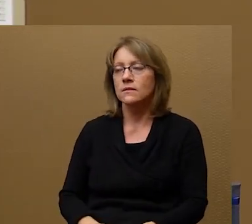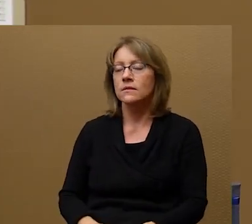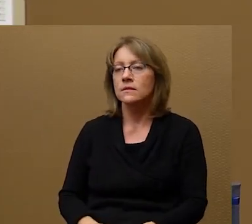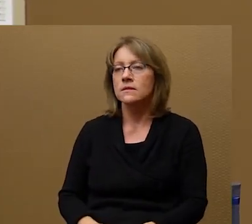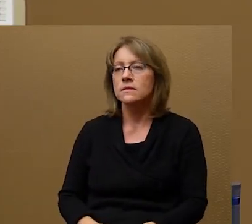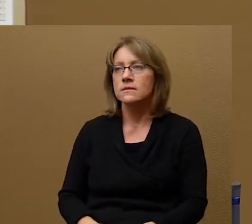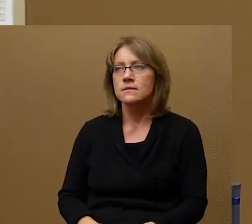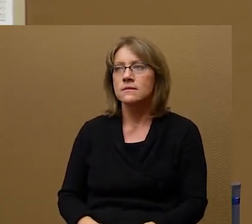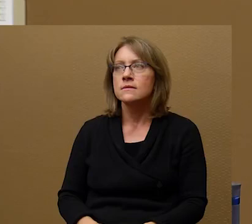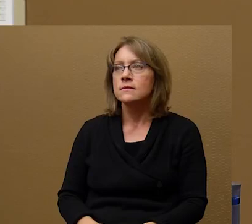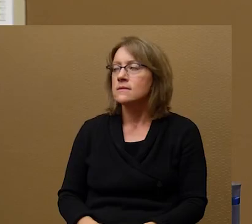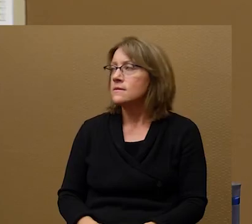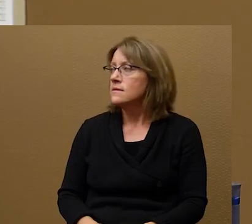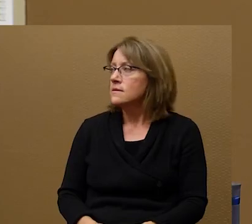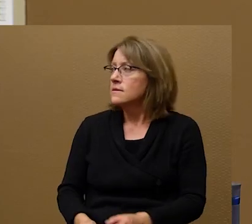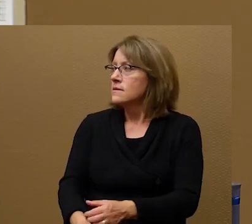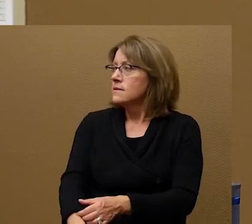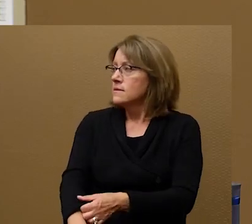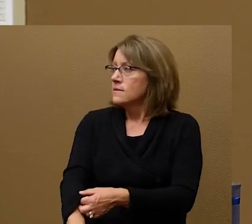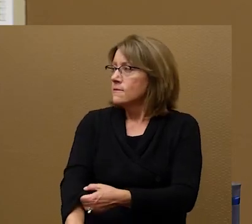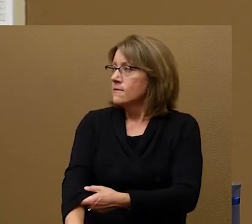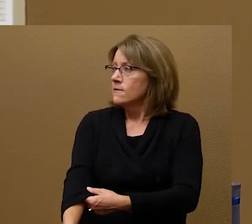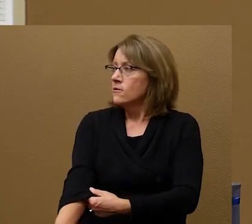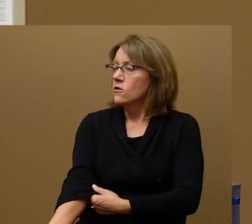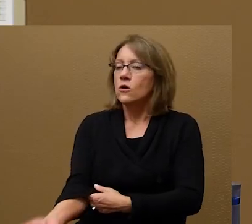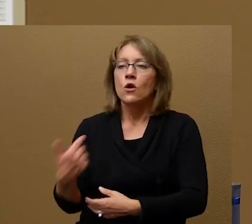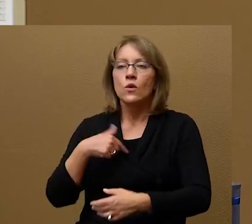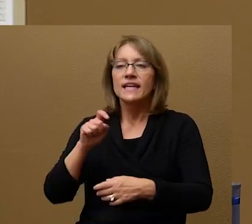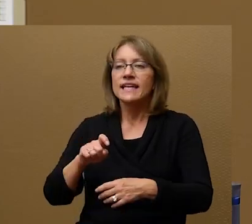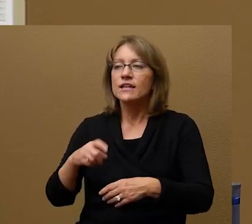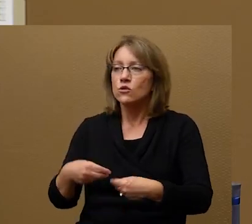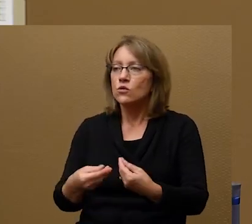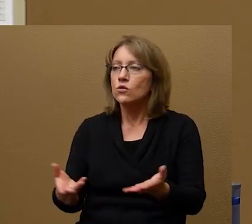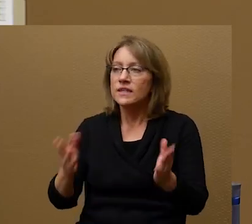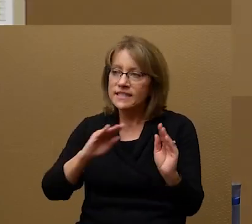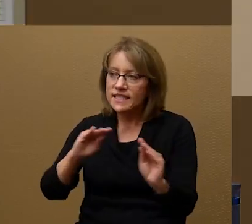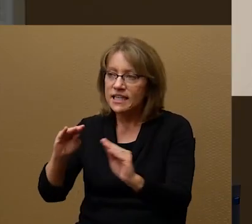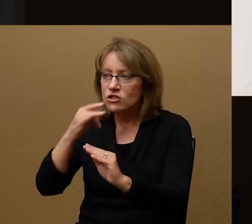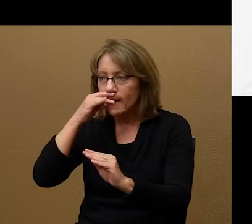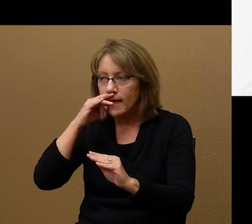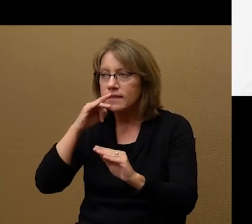We need to give the tools for kids to be successful.